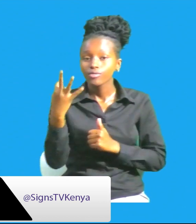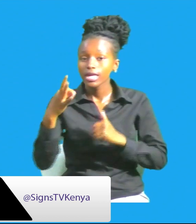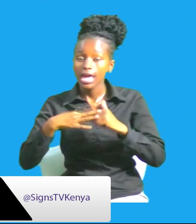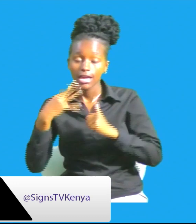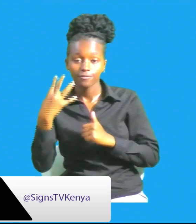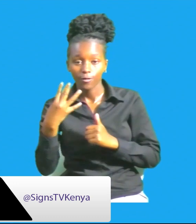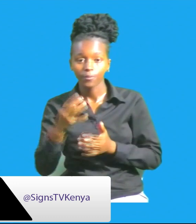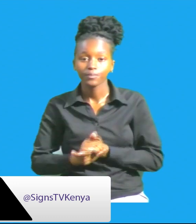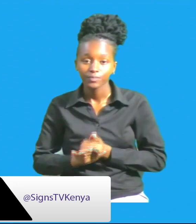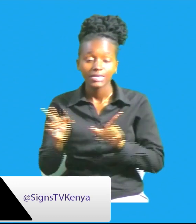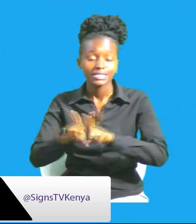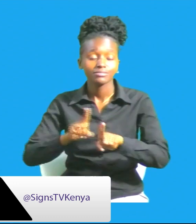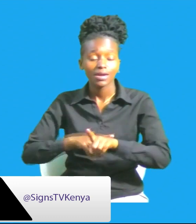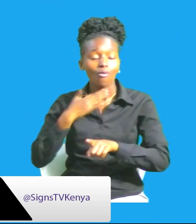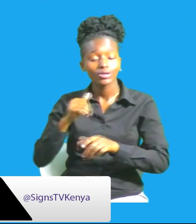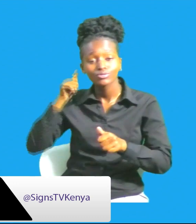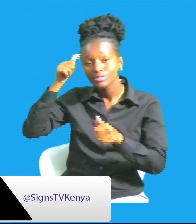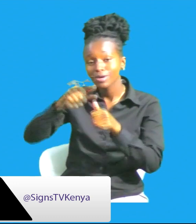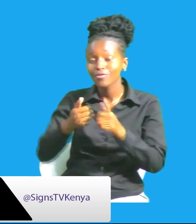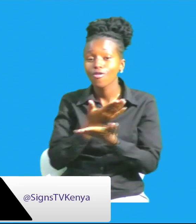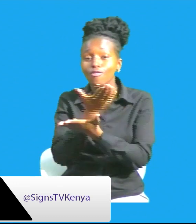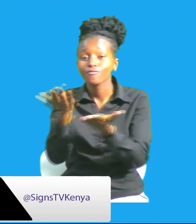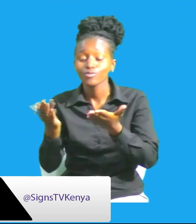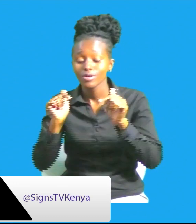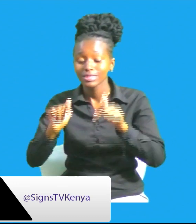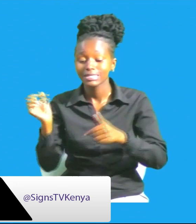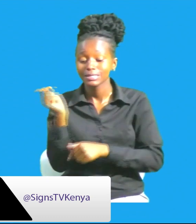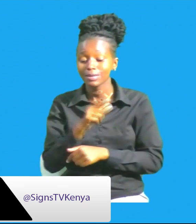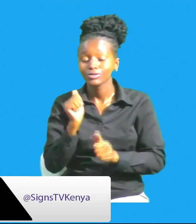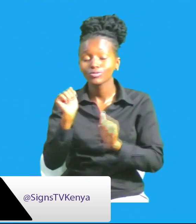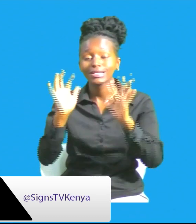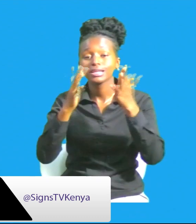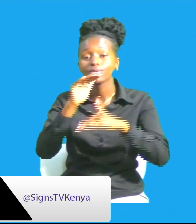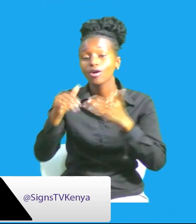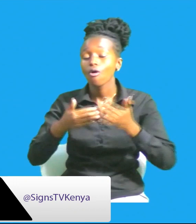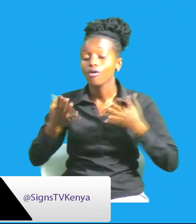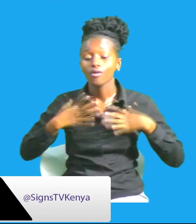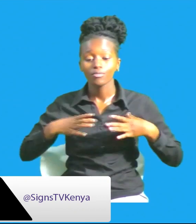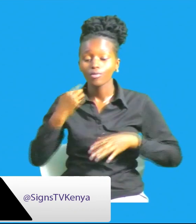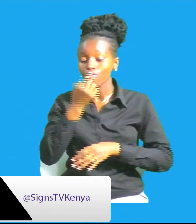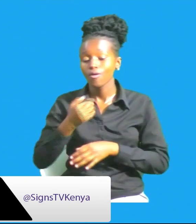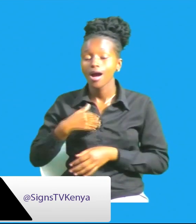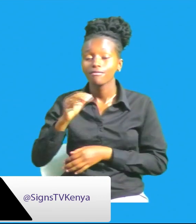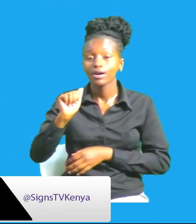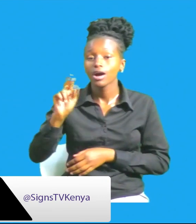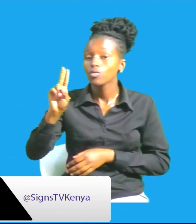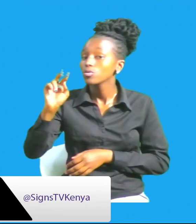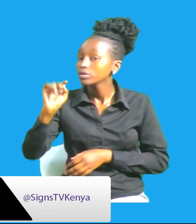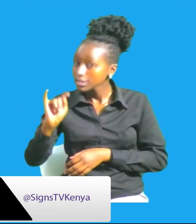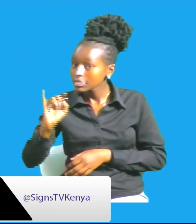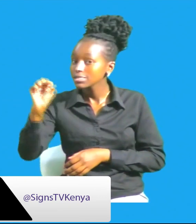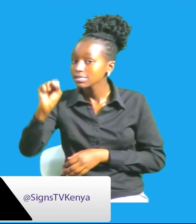01119800 na nikukumbusha kwamba this is the month that we celebrate every person with autism. Yenye we